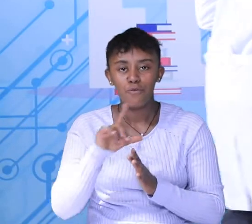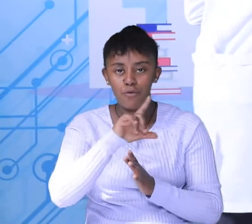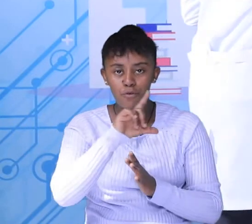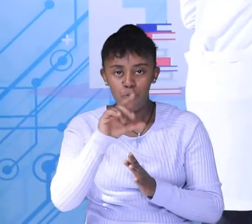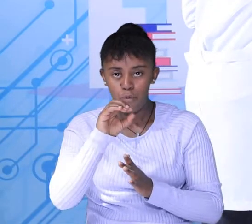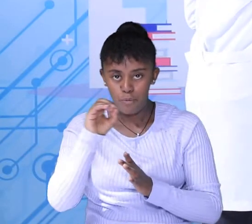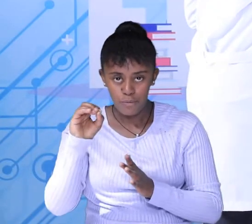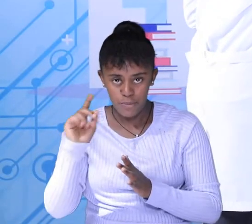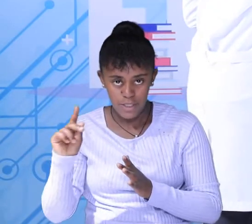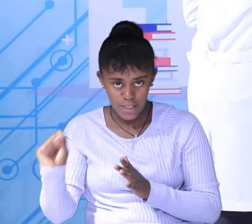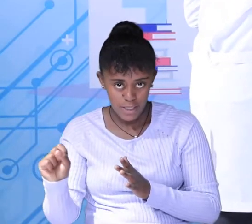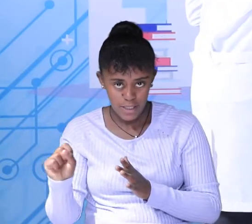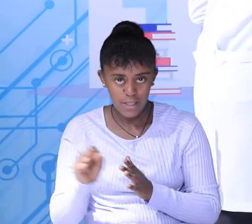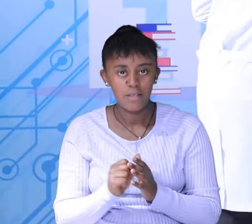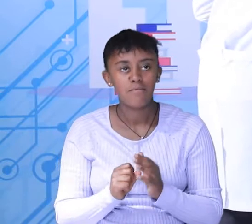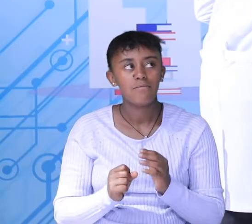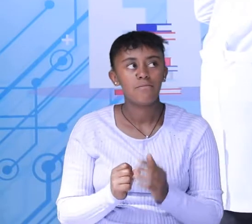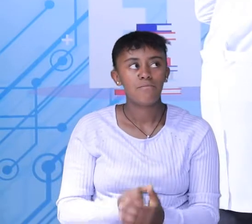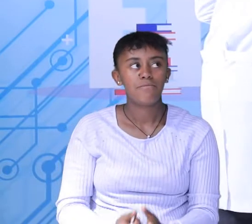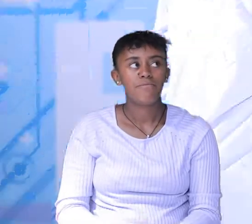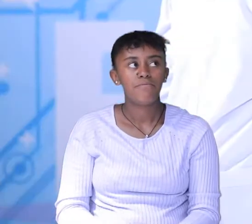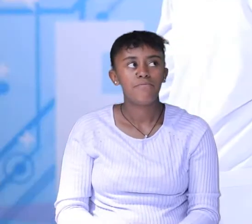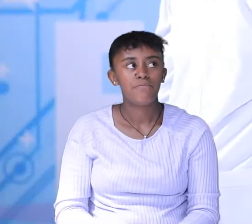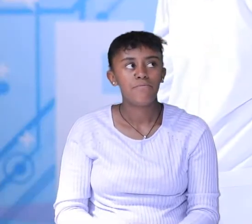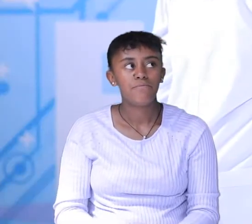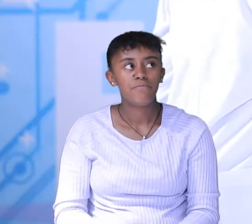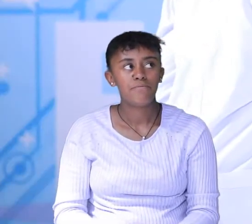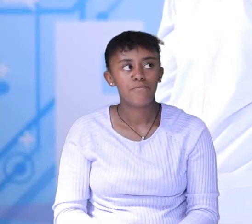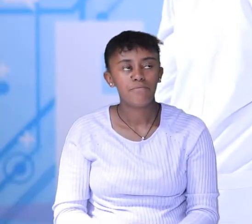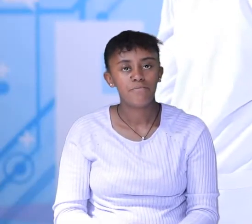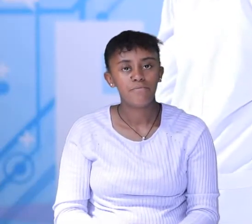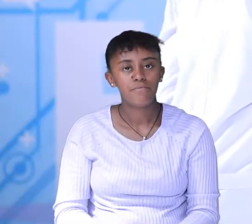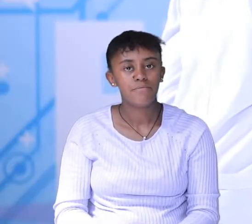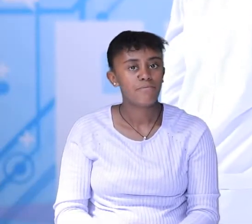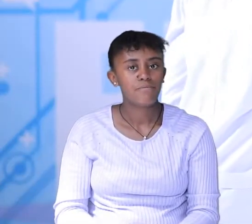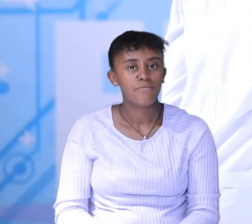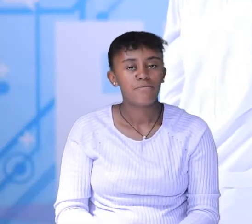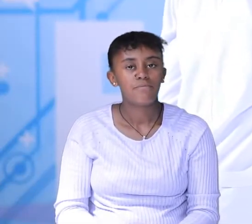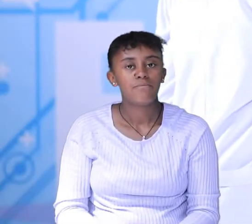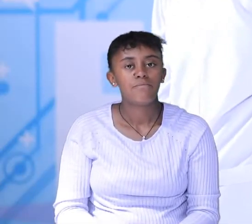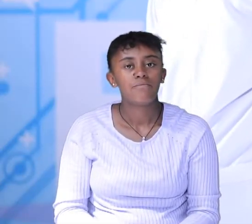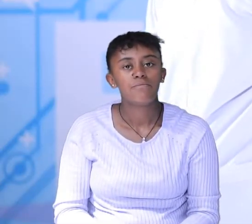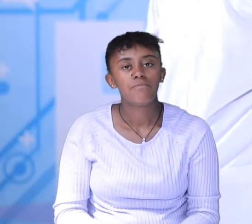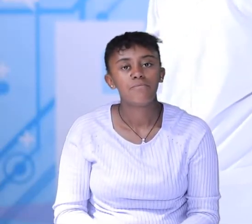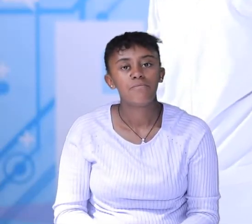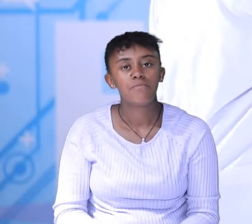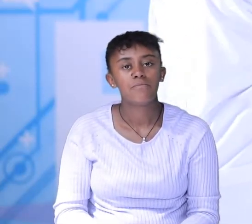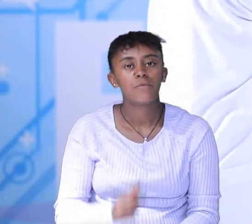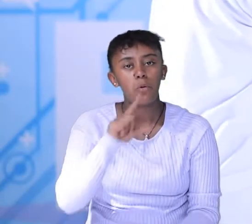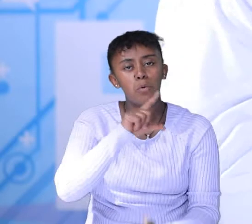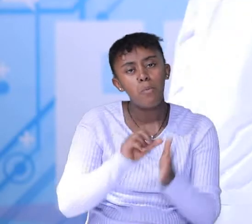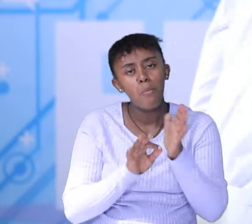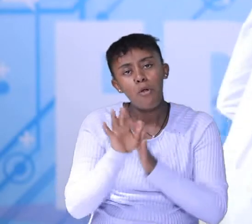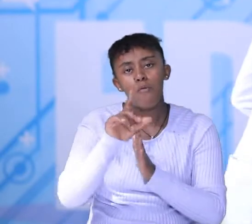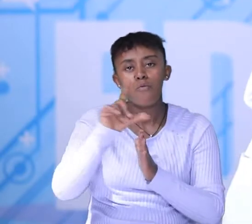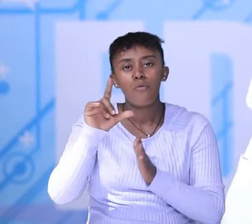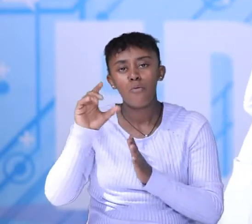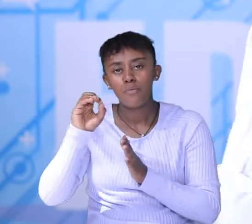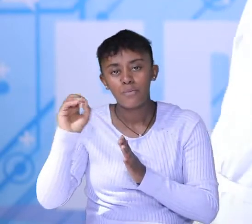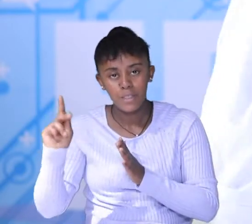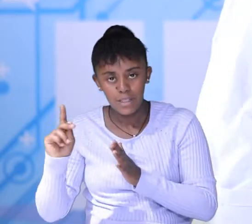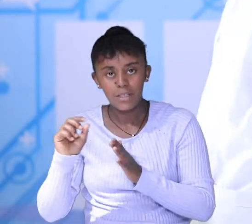force exerted on a current-carrying loop. So far, we have tried to see about the force exerted on a